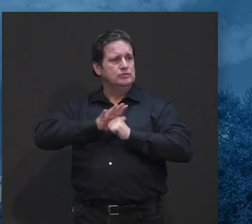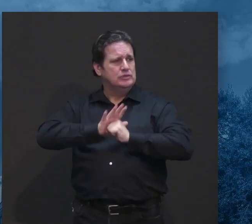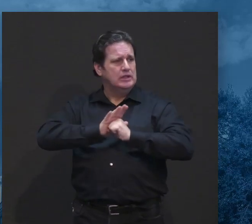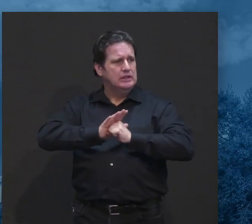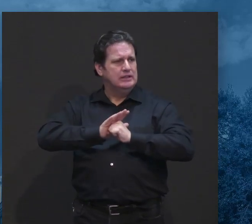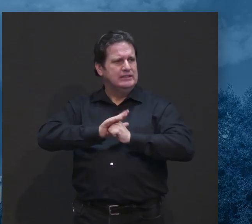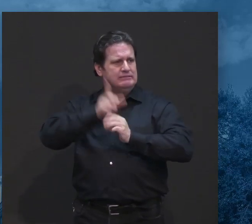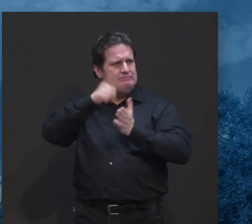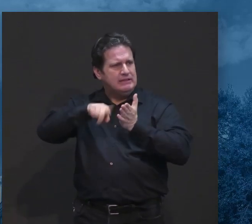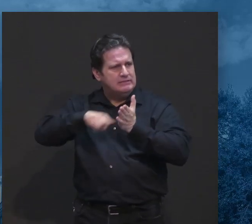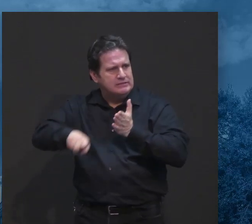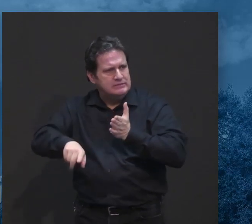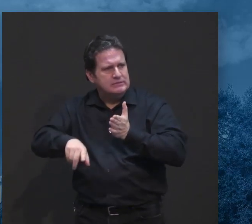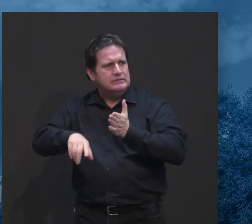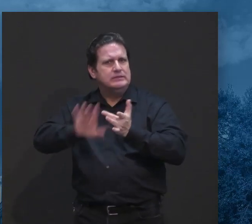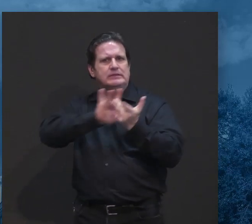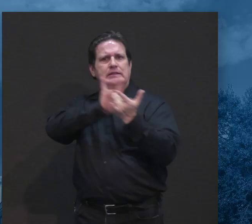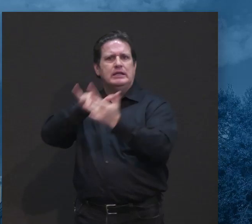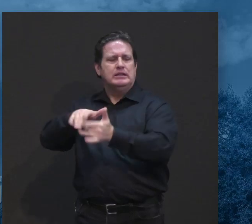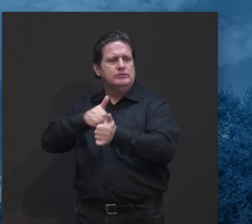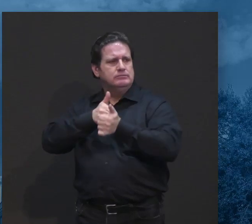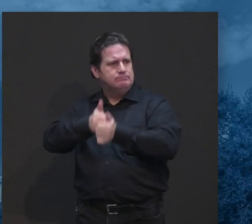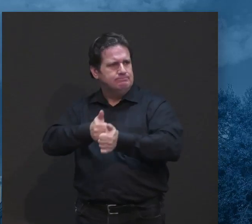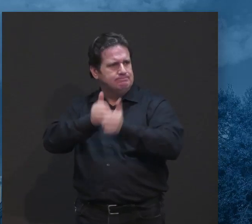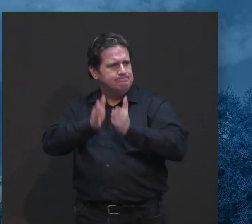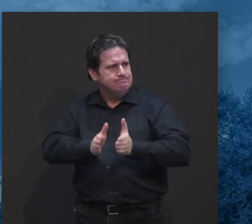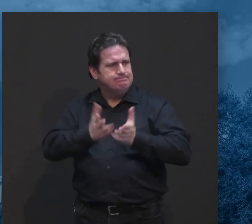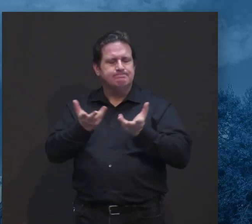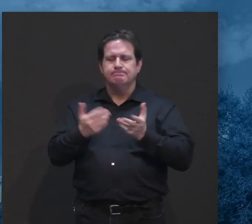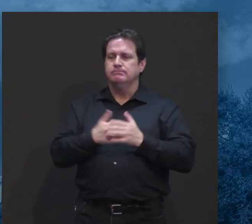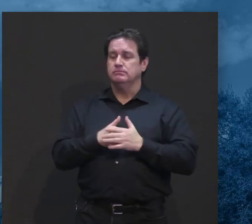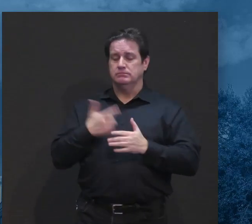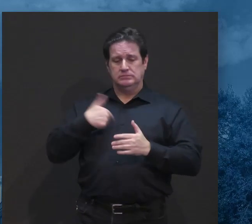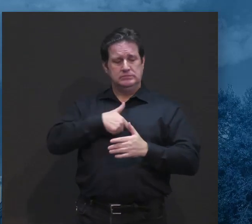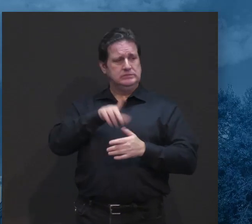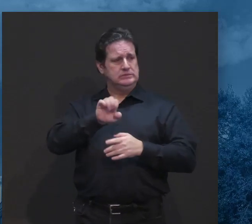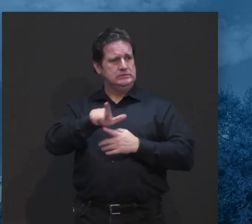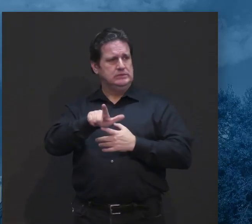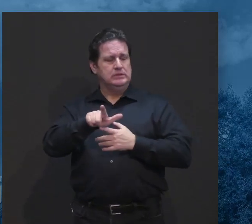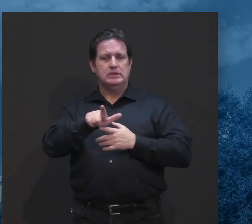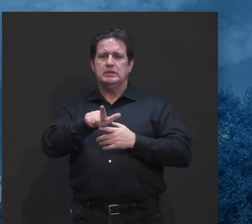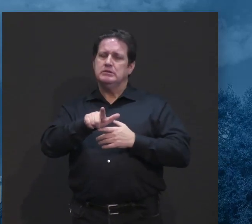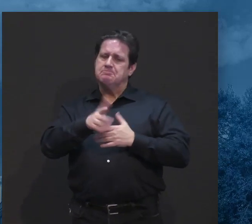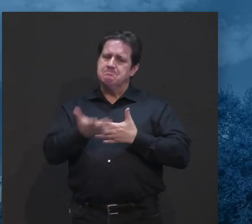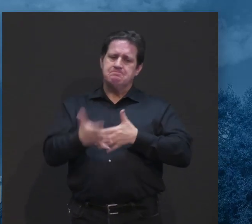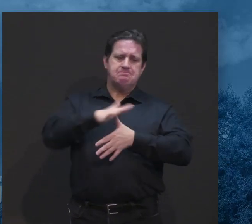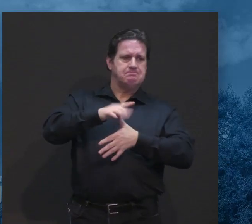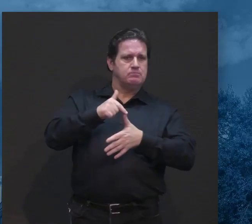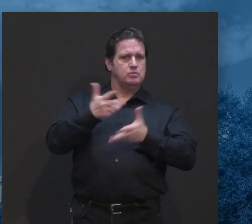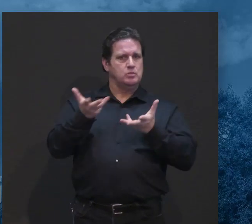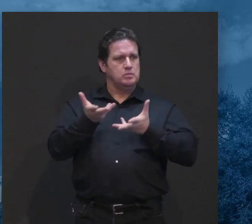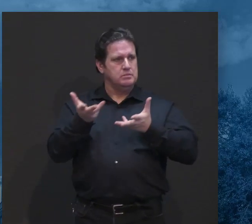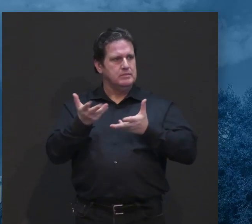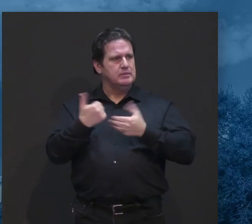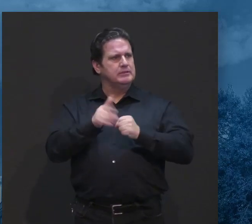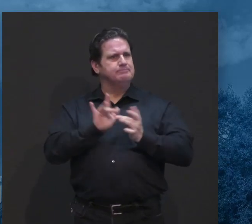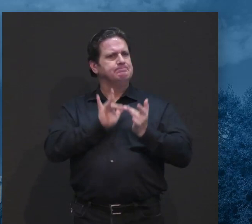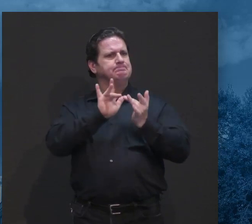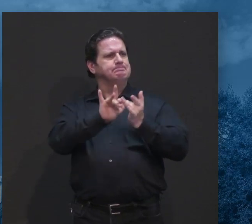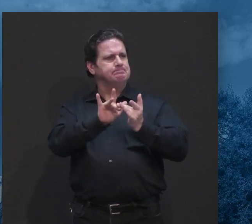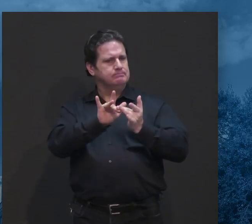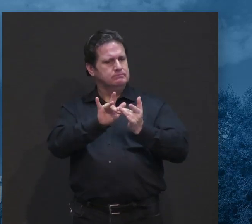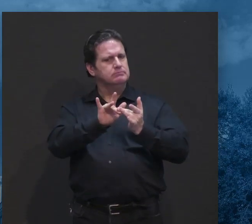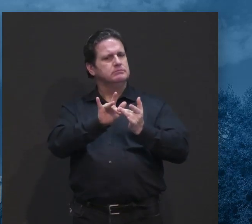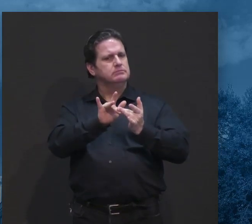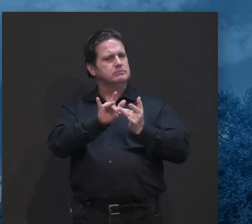case investigation and contact tracing system. For us, the highest priority is making contact or